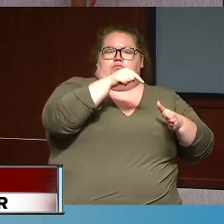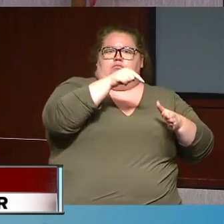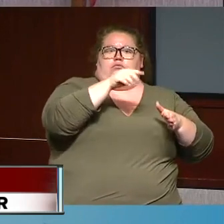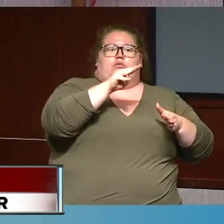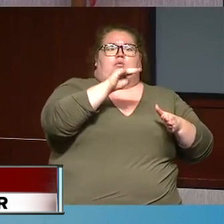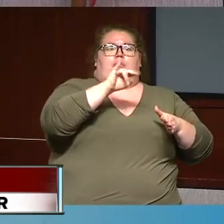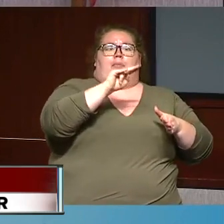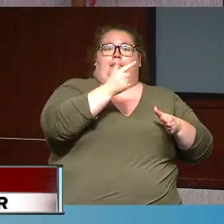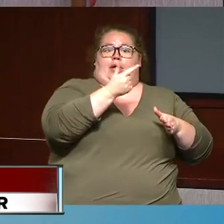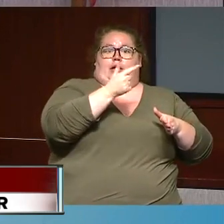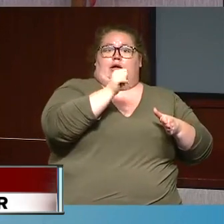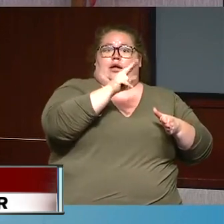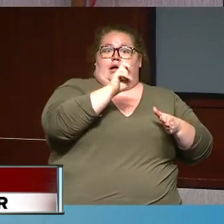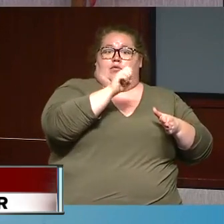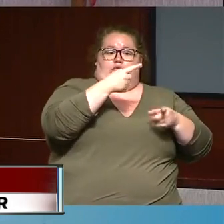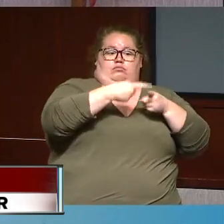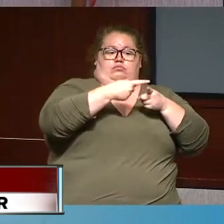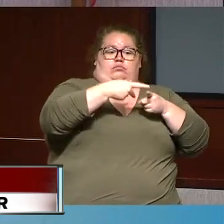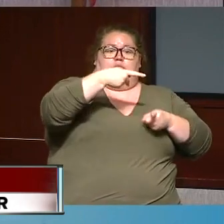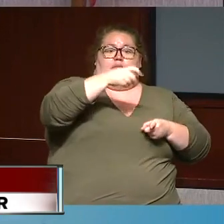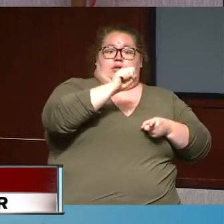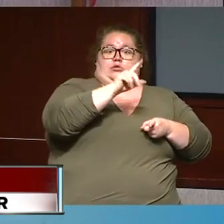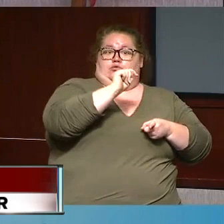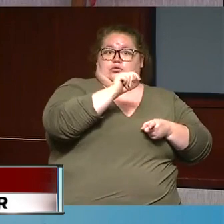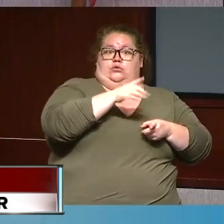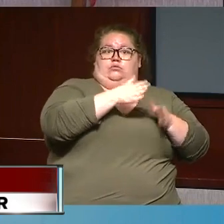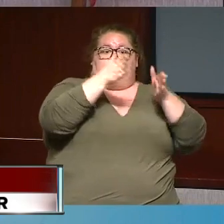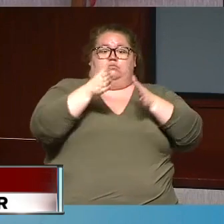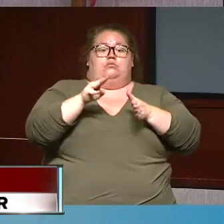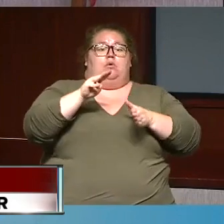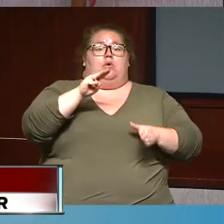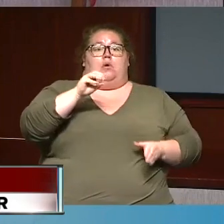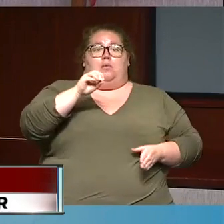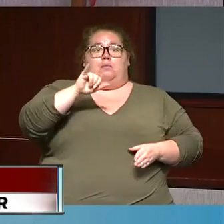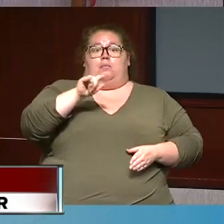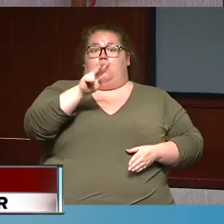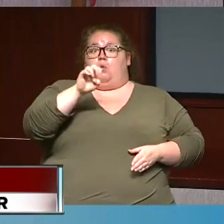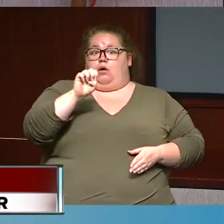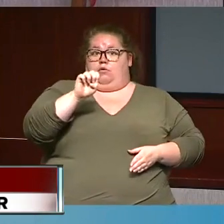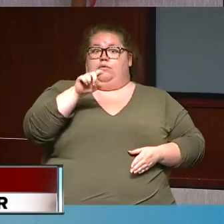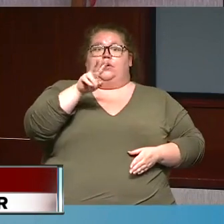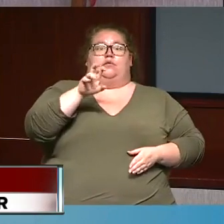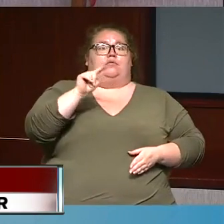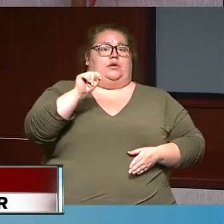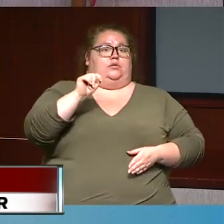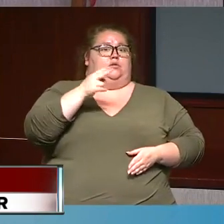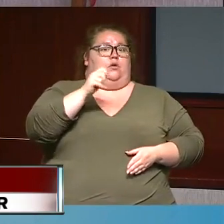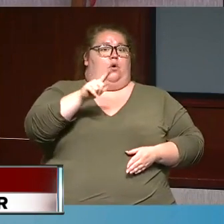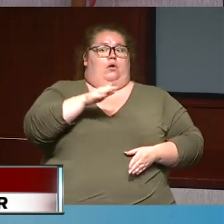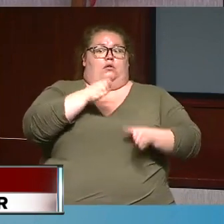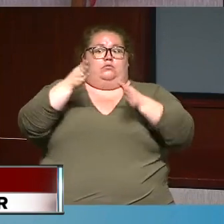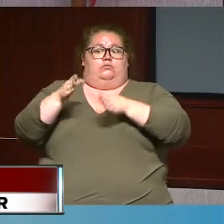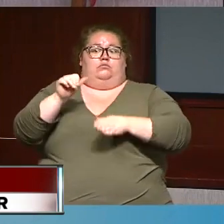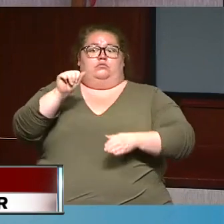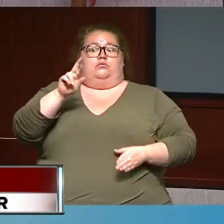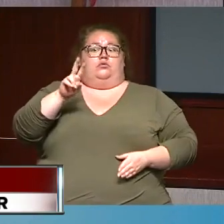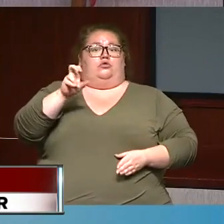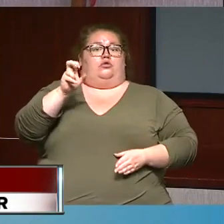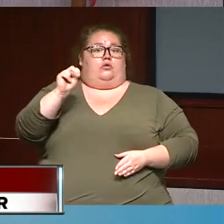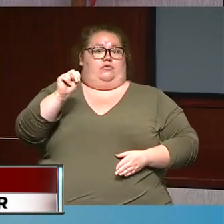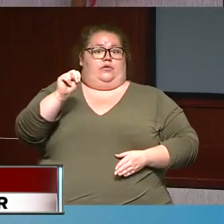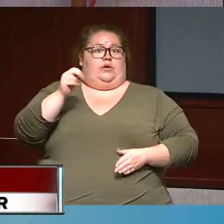Ming Avenue and P. The Mojave Veterans Hall remains open, as well as the Arvin Public Health Building.